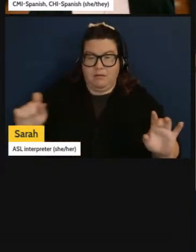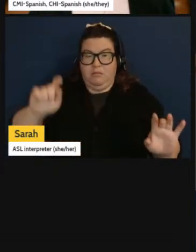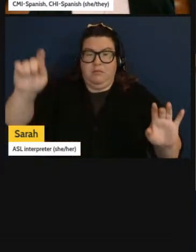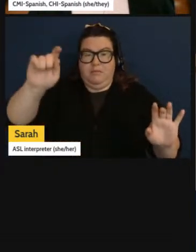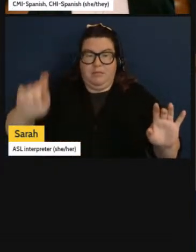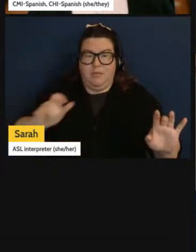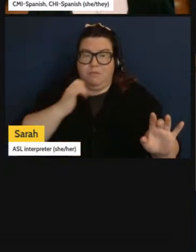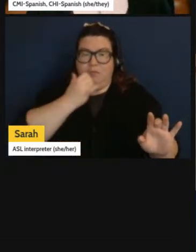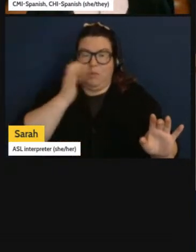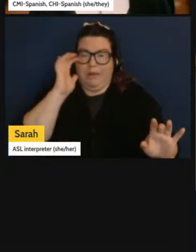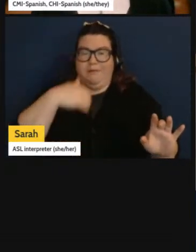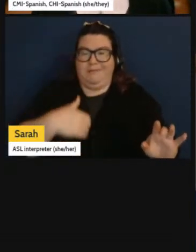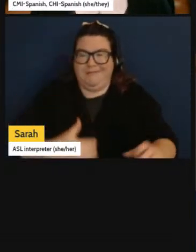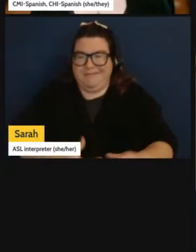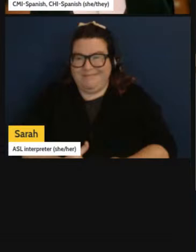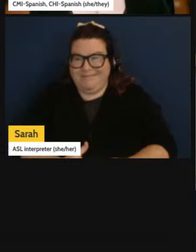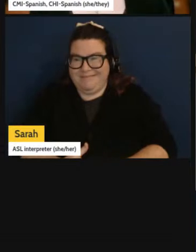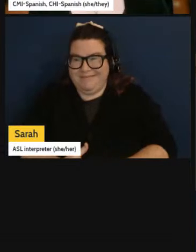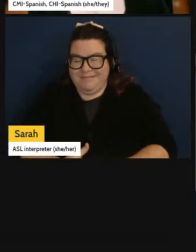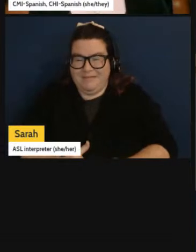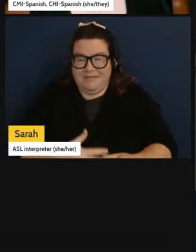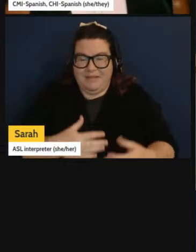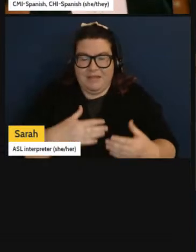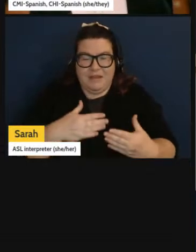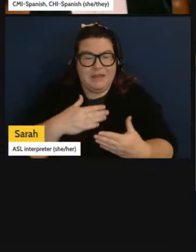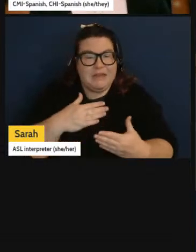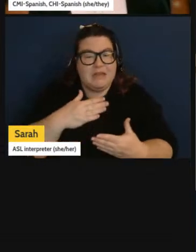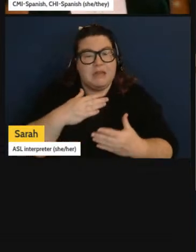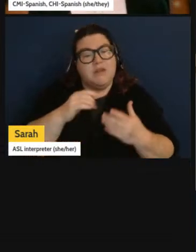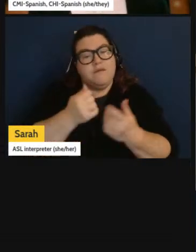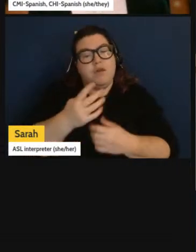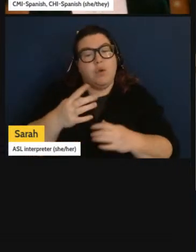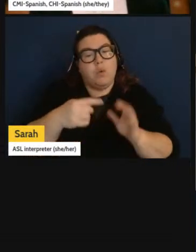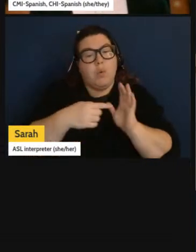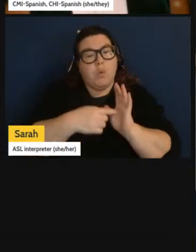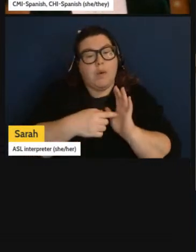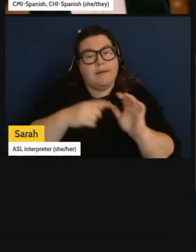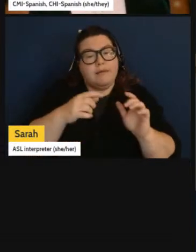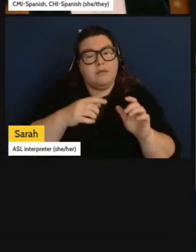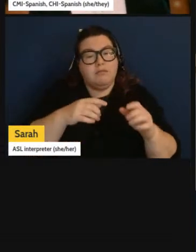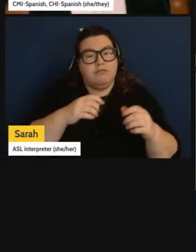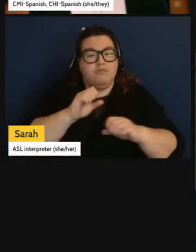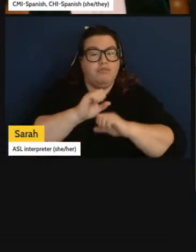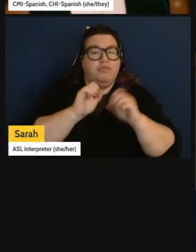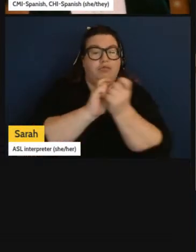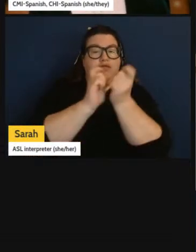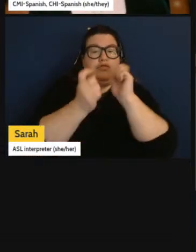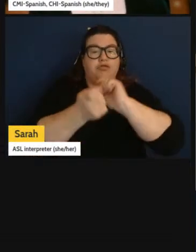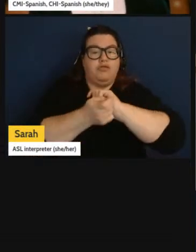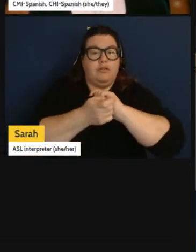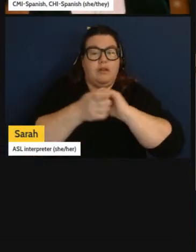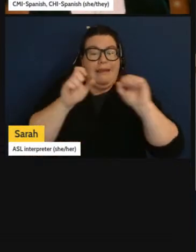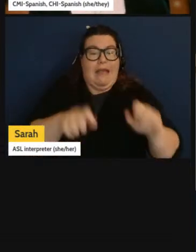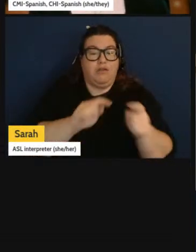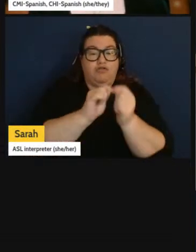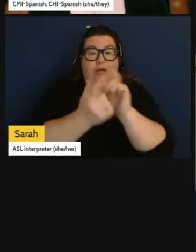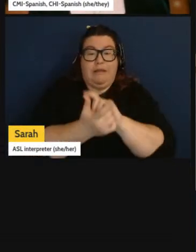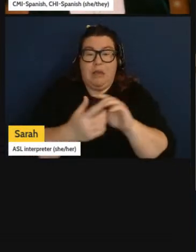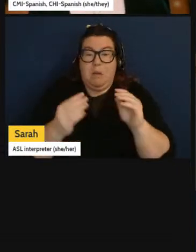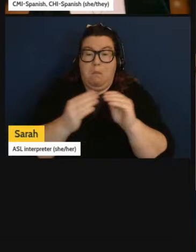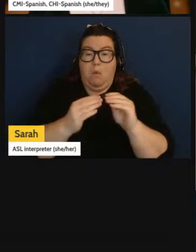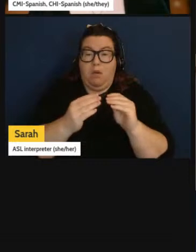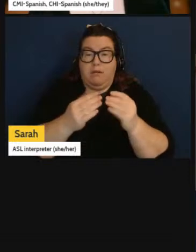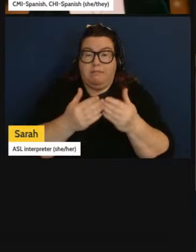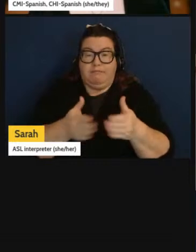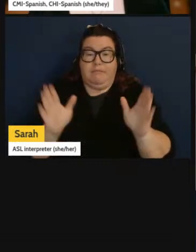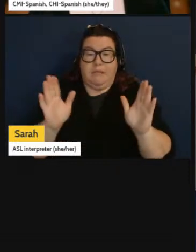Okay. There are a few ways we could restructure the originals to make them more easily translatable into a gendered